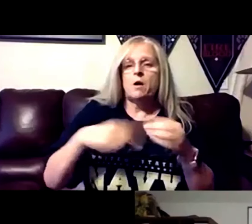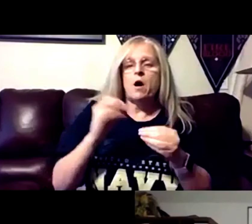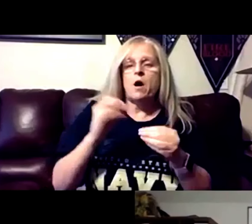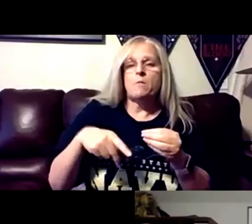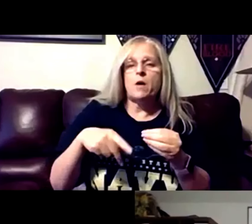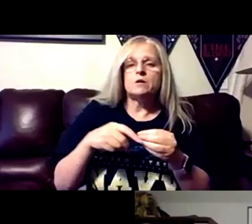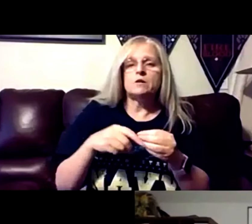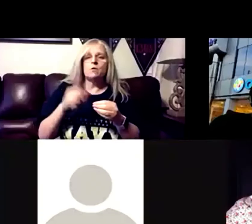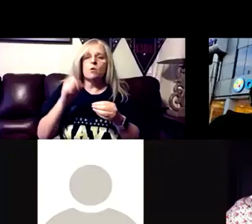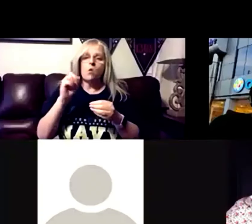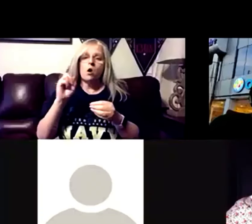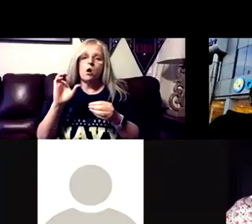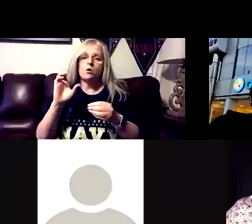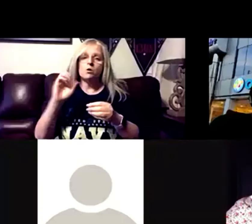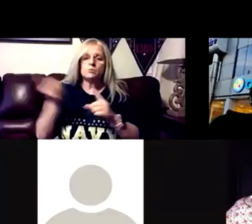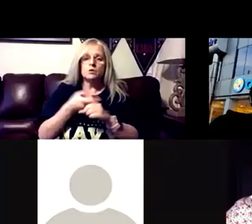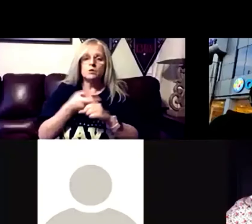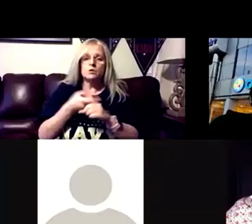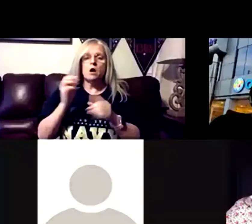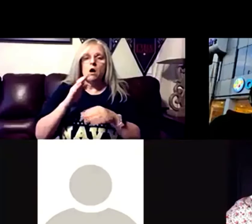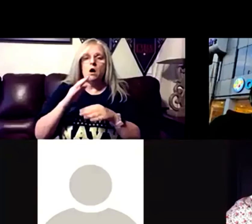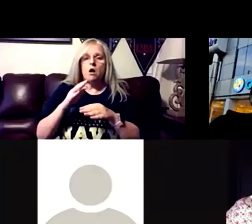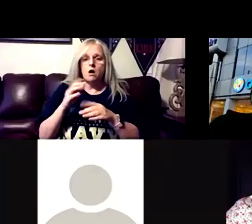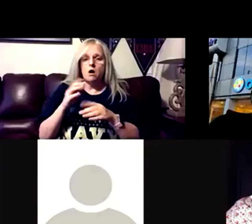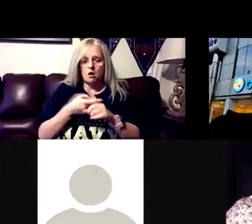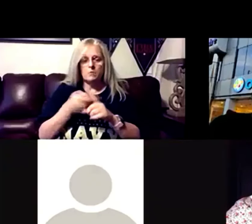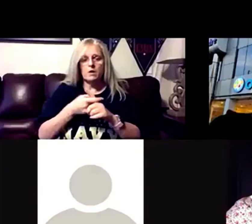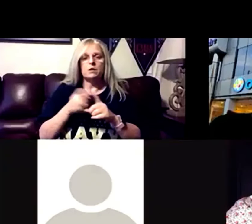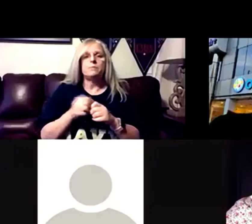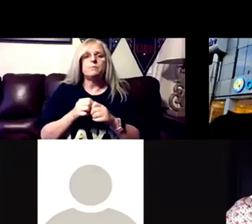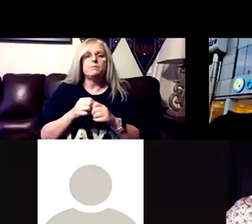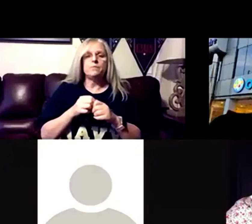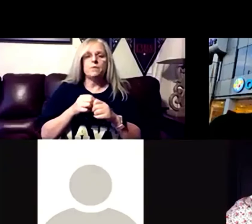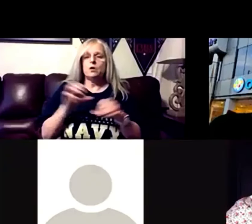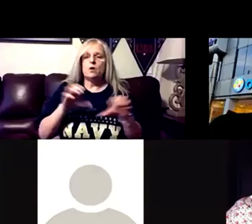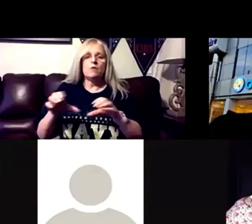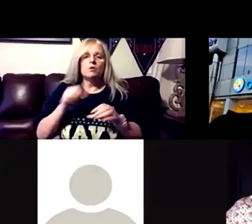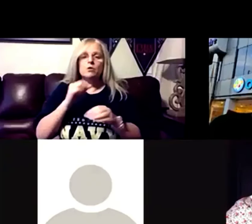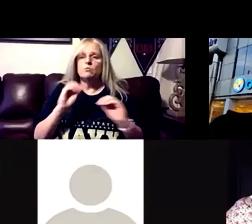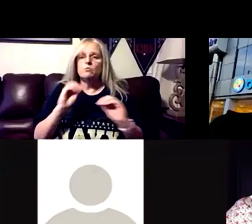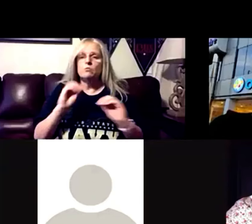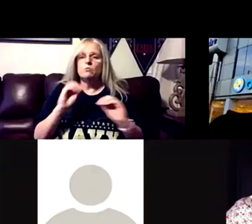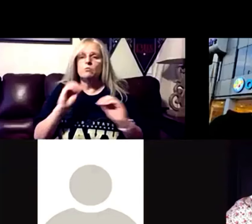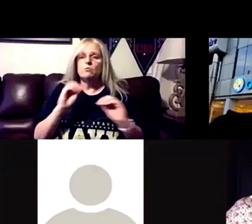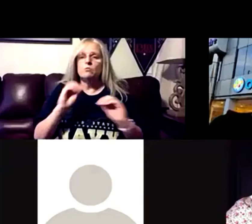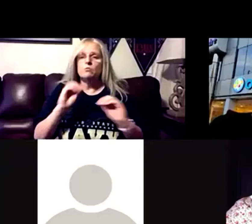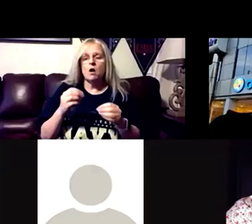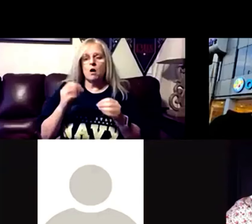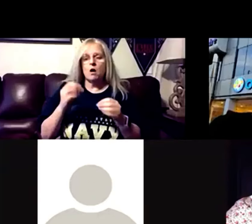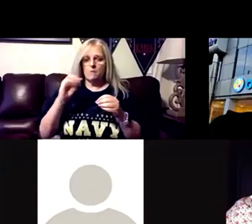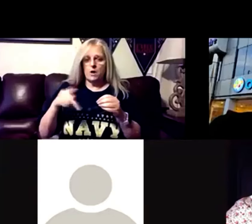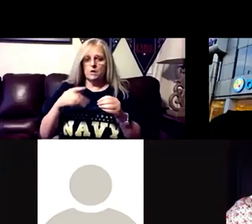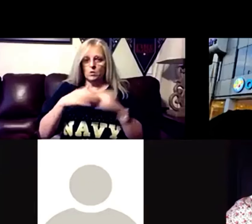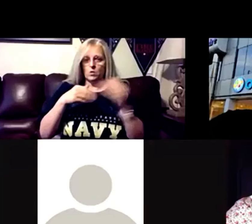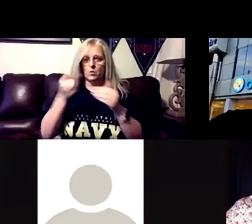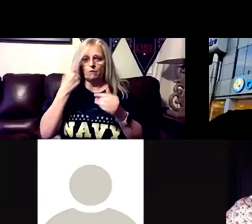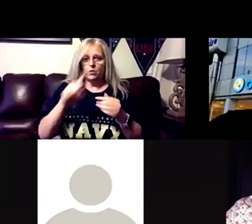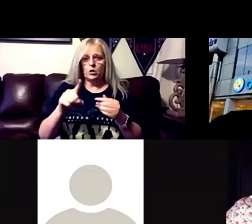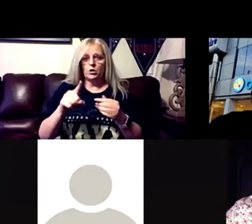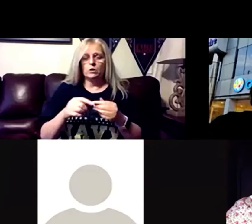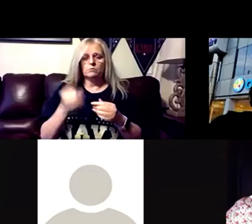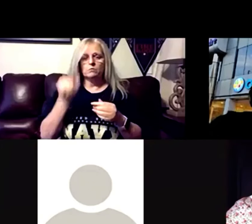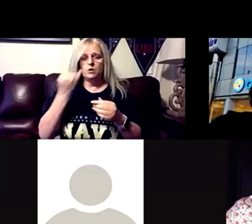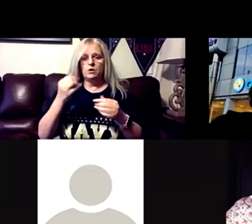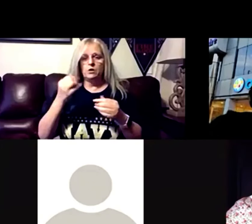is 100% automated. You can come in, you do not have to do anything, and ONPASSIVE will build for you. But if you have